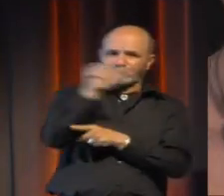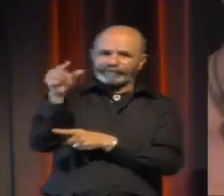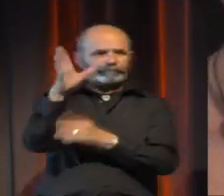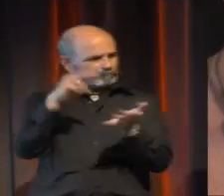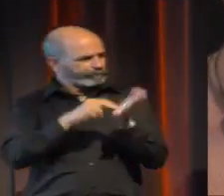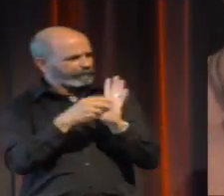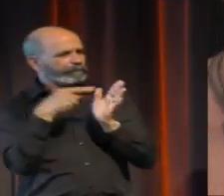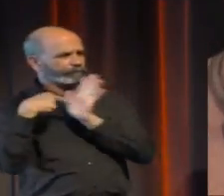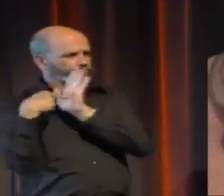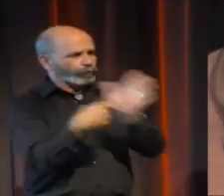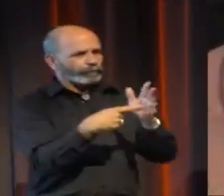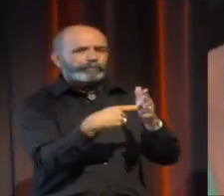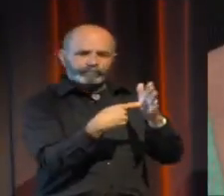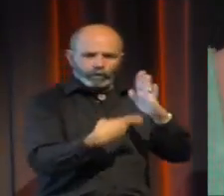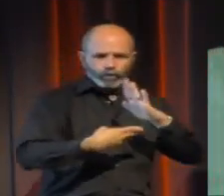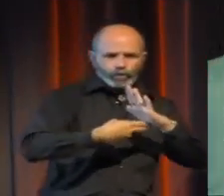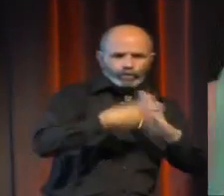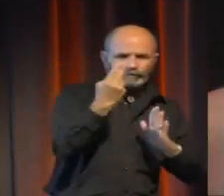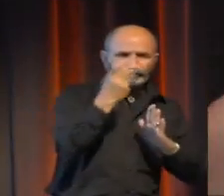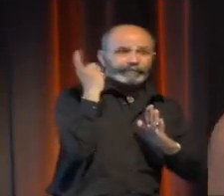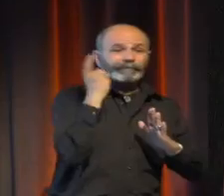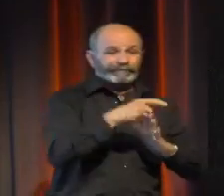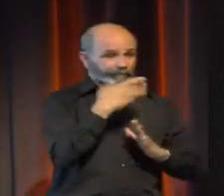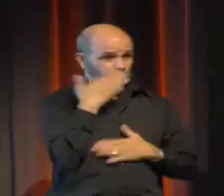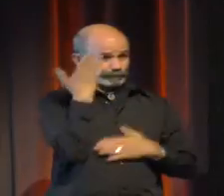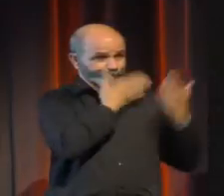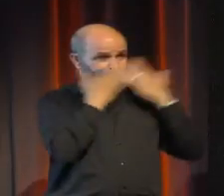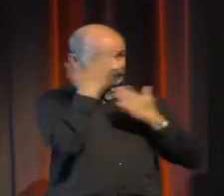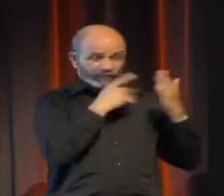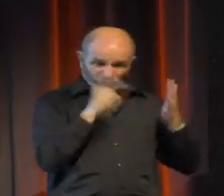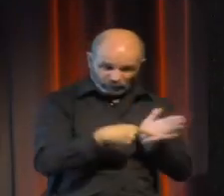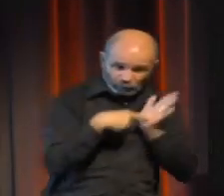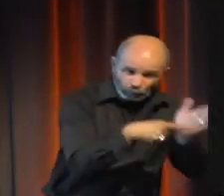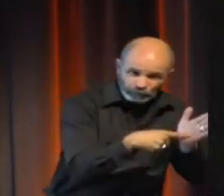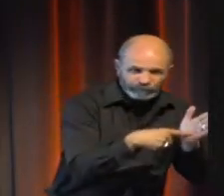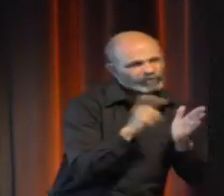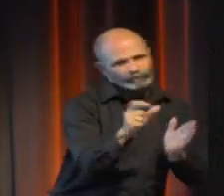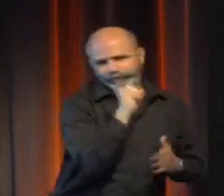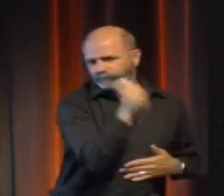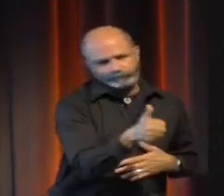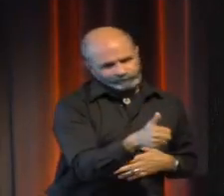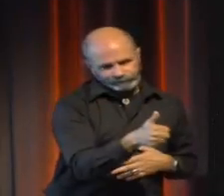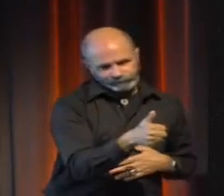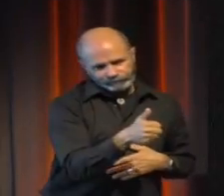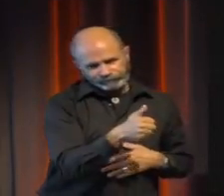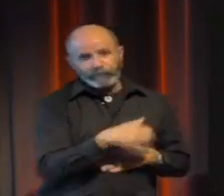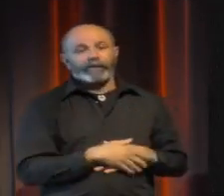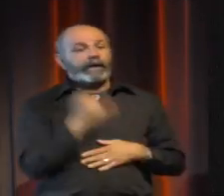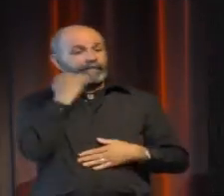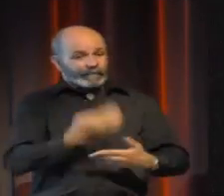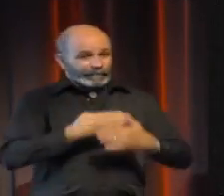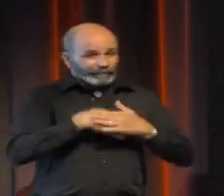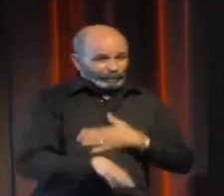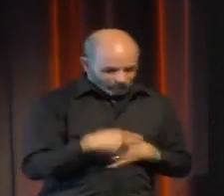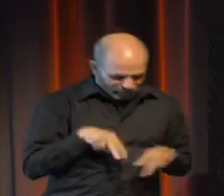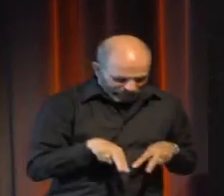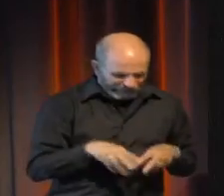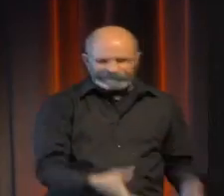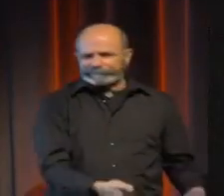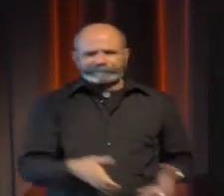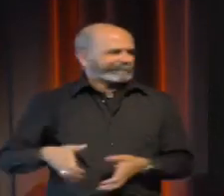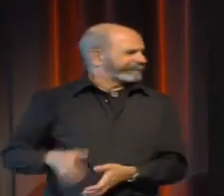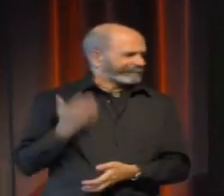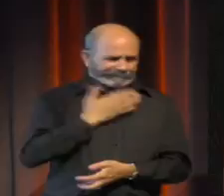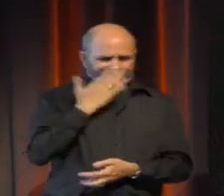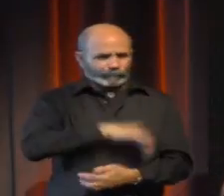in? If you're born in an atmosphere of oppression in which you feel like you have to lie just to fit in,